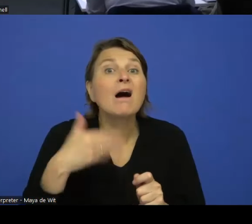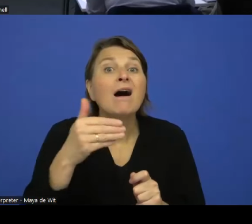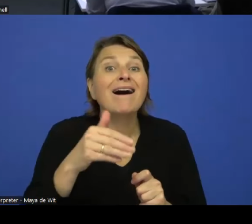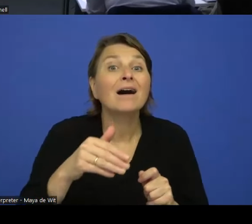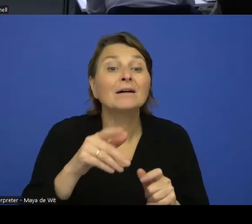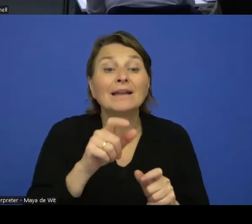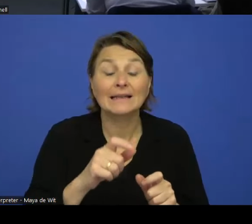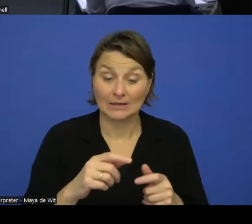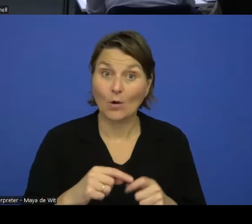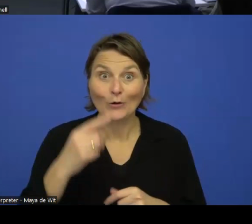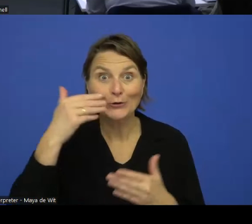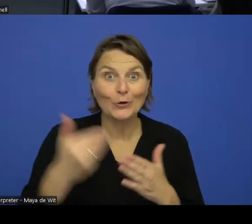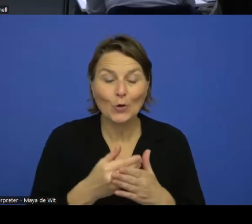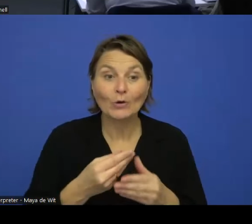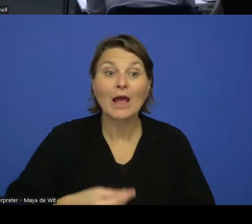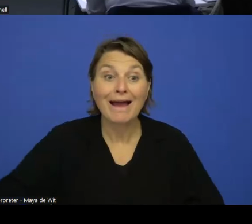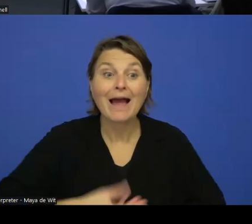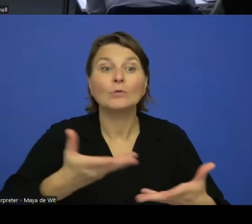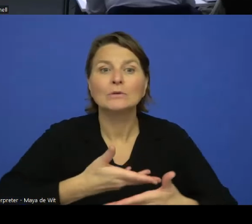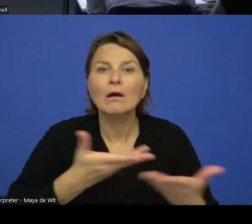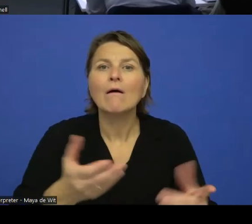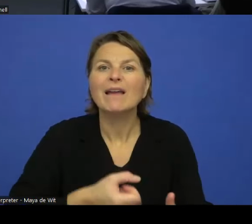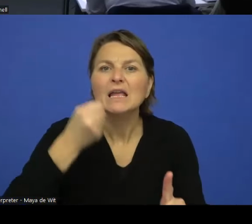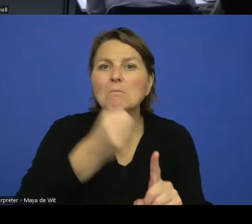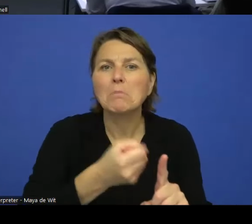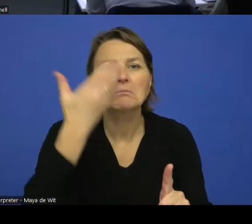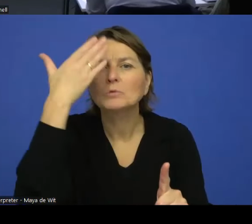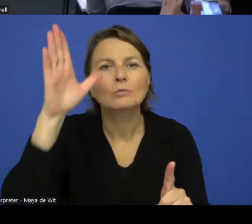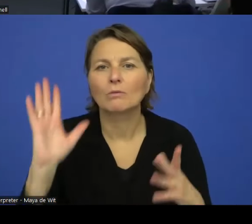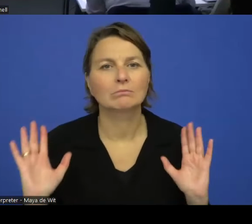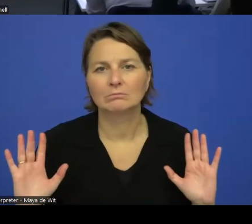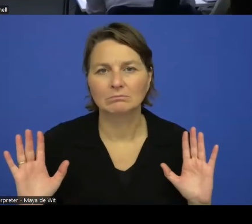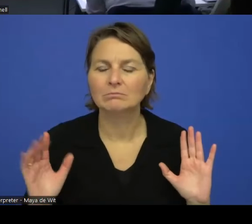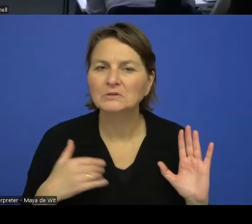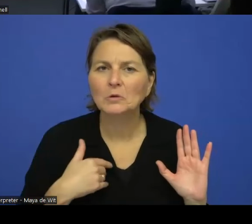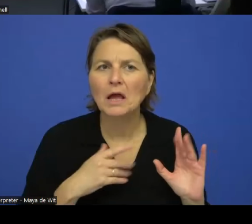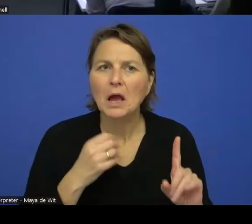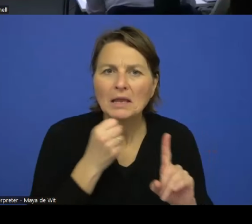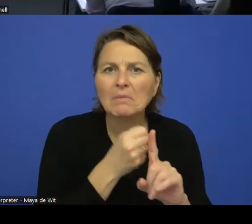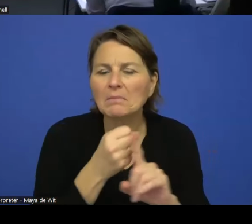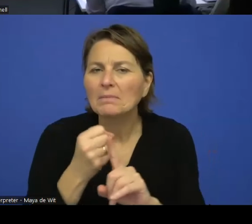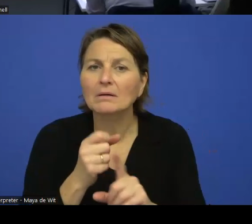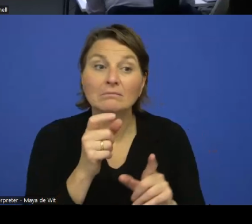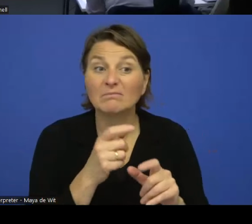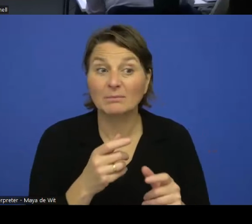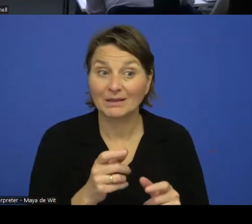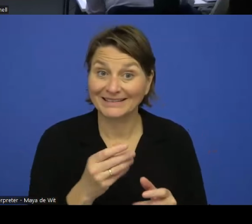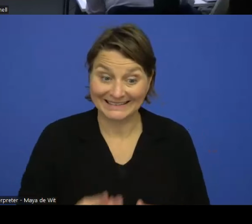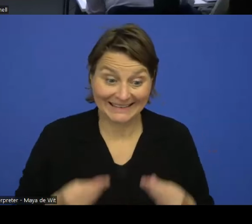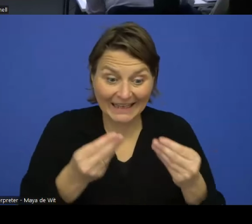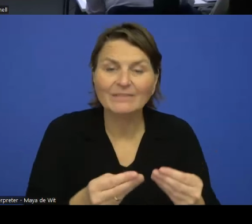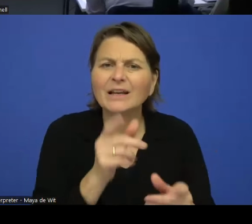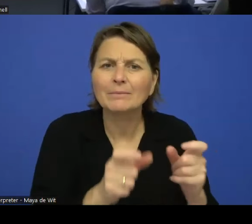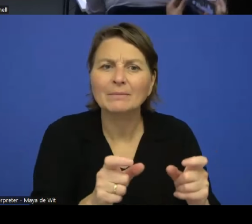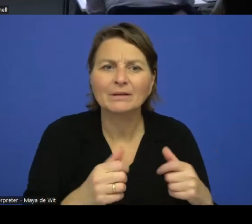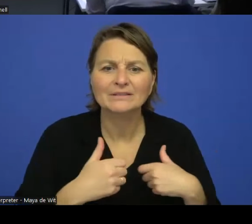technology are going to be, because you don't yet know exactly how it's going to shape up, never mind how people are going to use it. When do you find out?